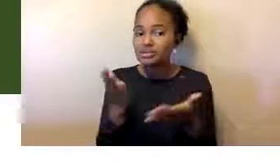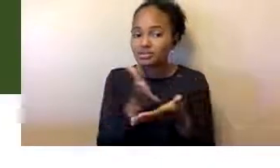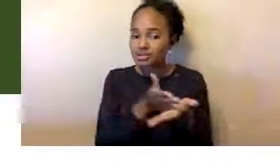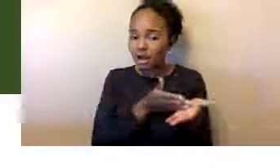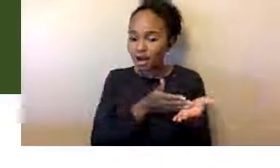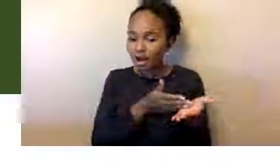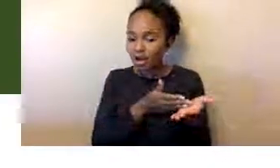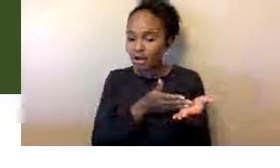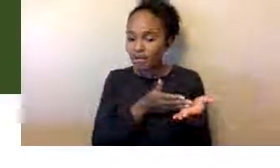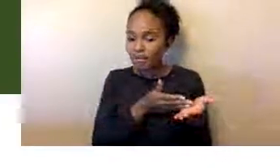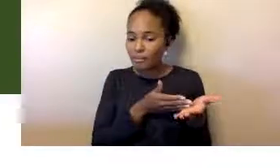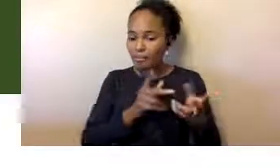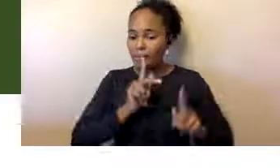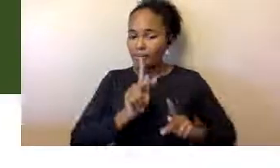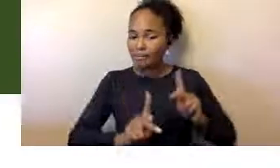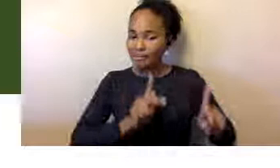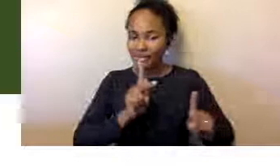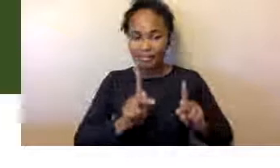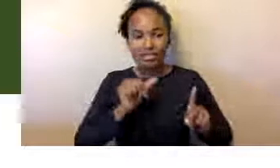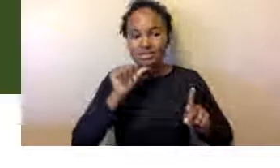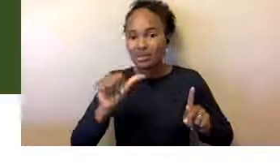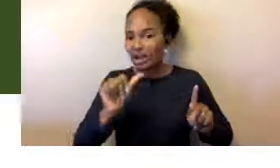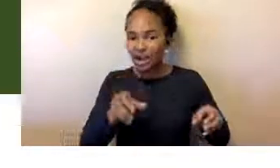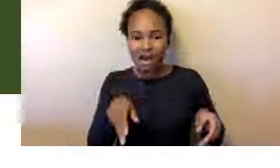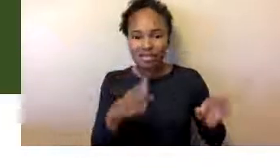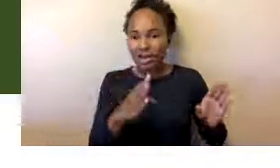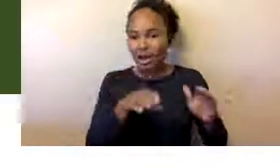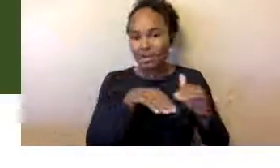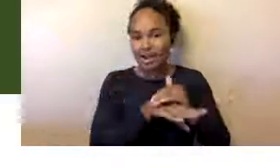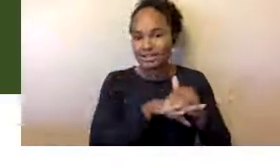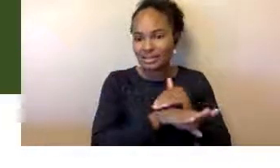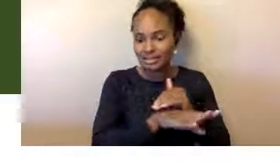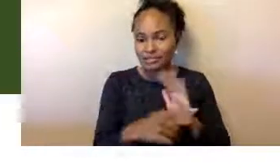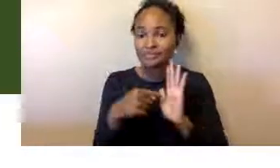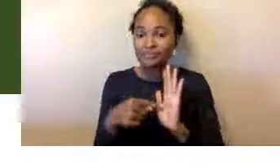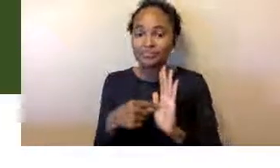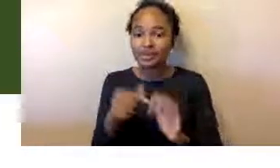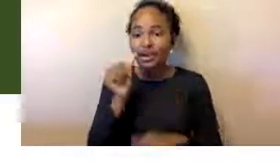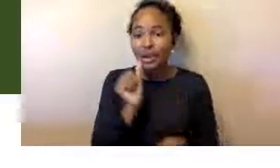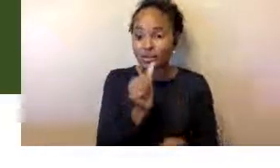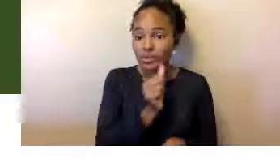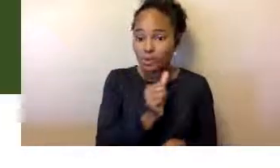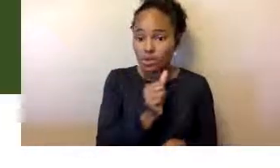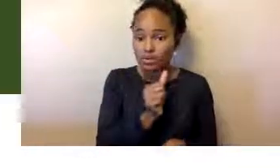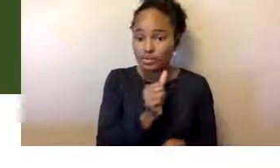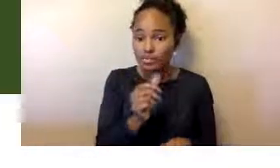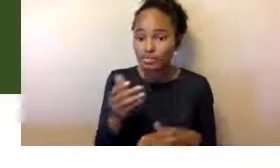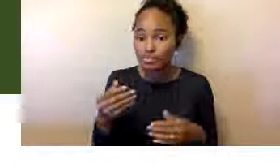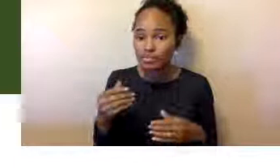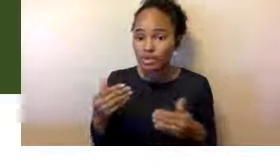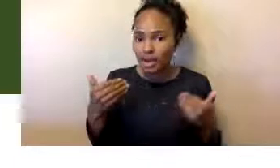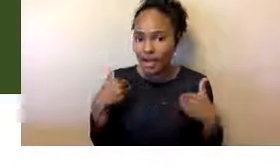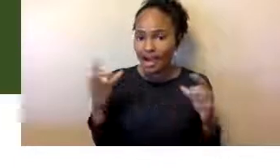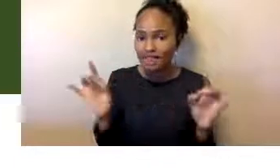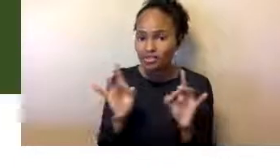not informed how to access these services. So, for example, Arizona does have a